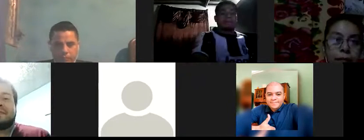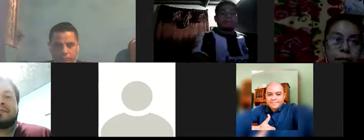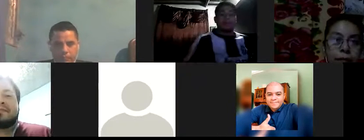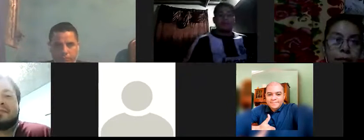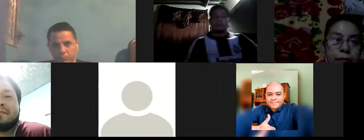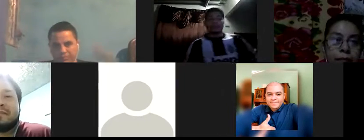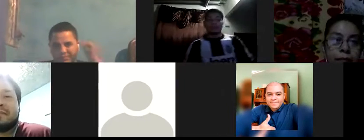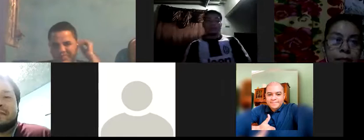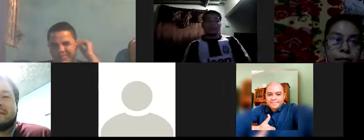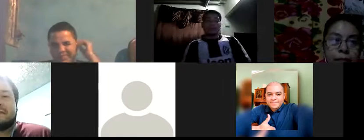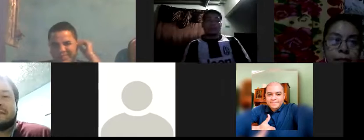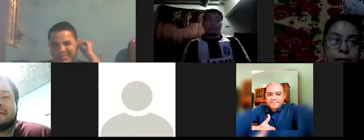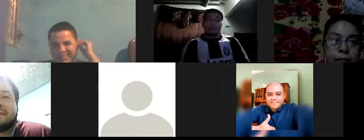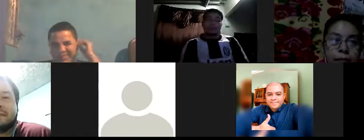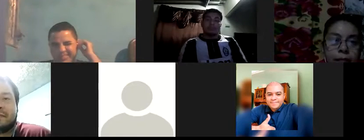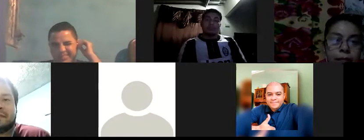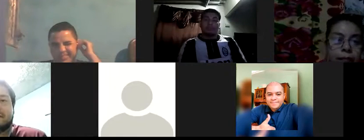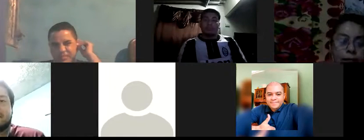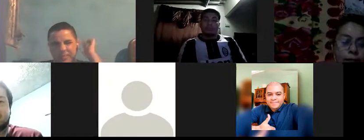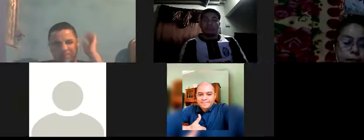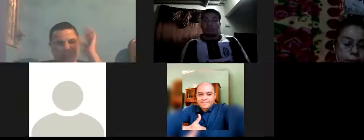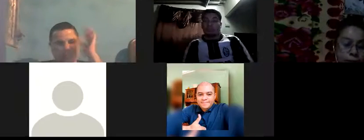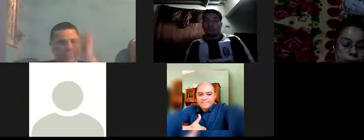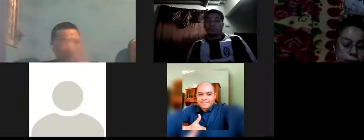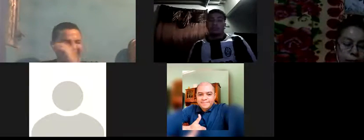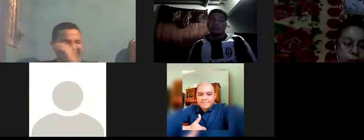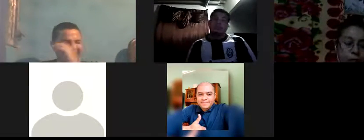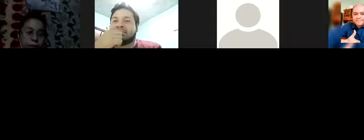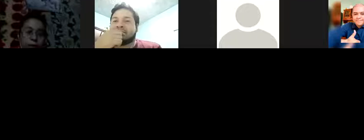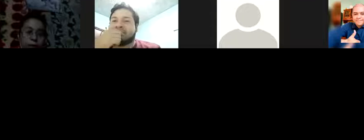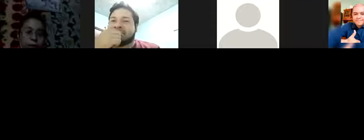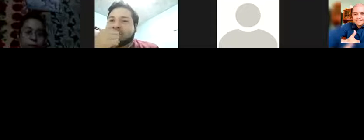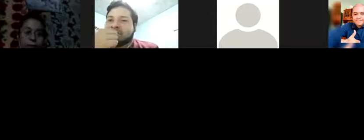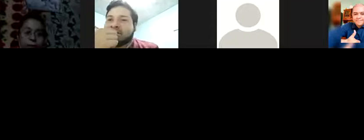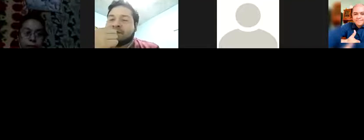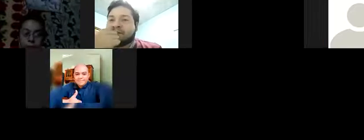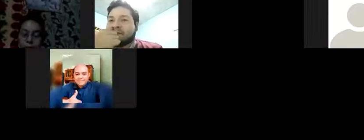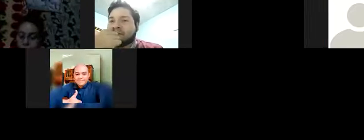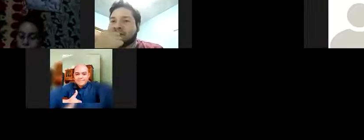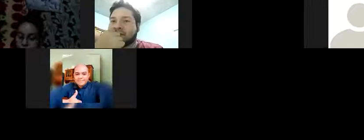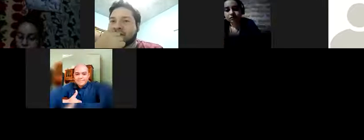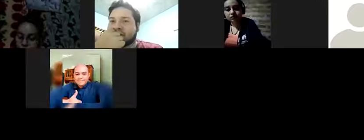Okay. My parent is Blanca and Carlos.